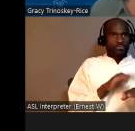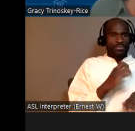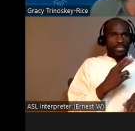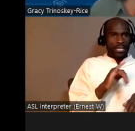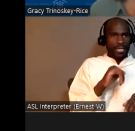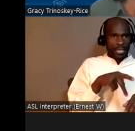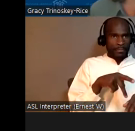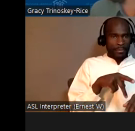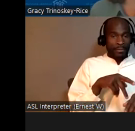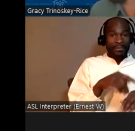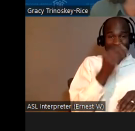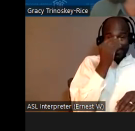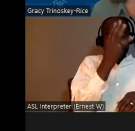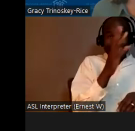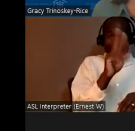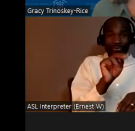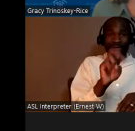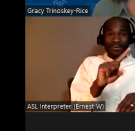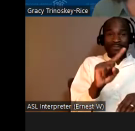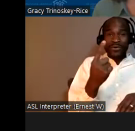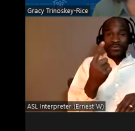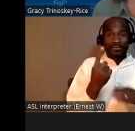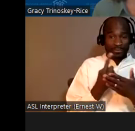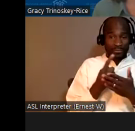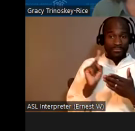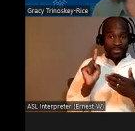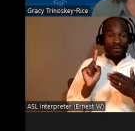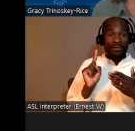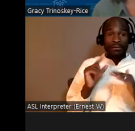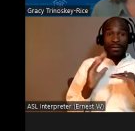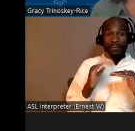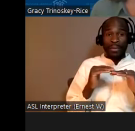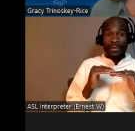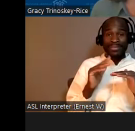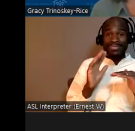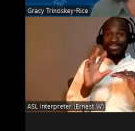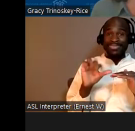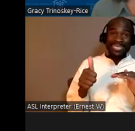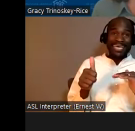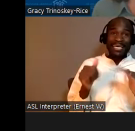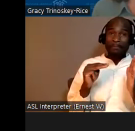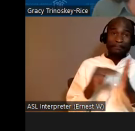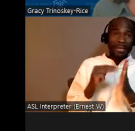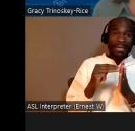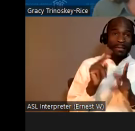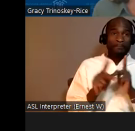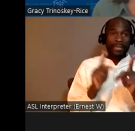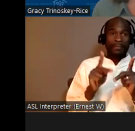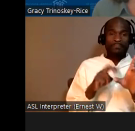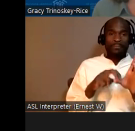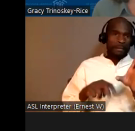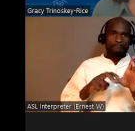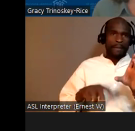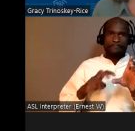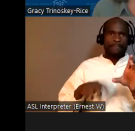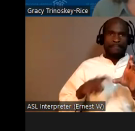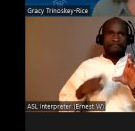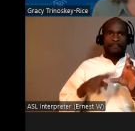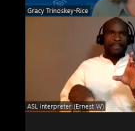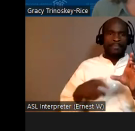was last week, at least 10 million people have been disenrolled. And so early projections